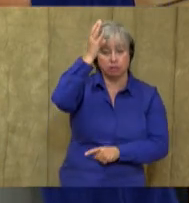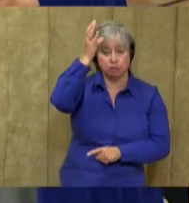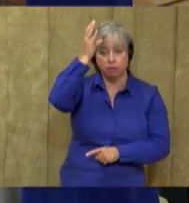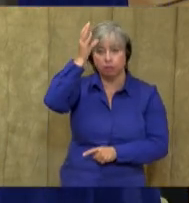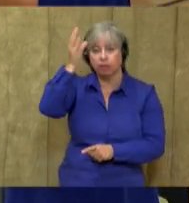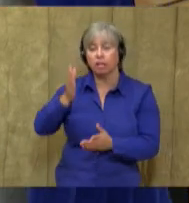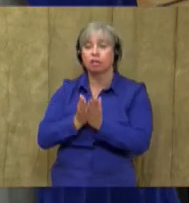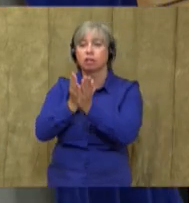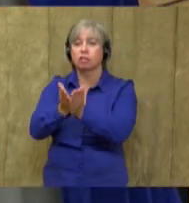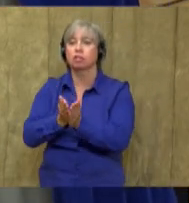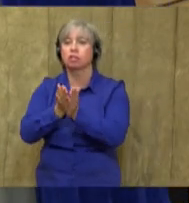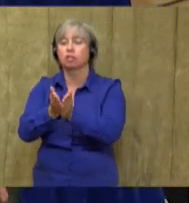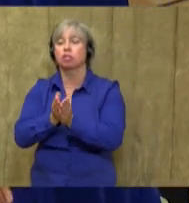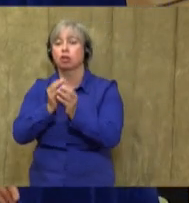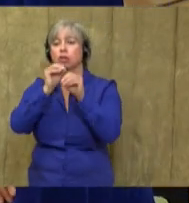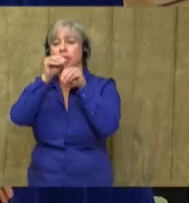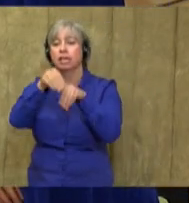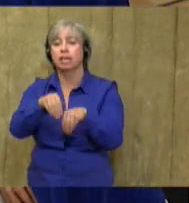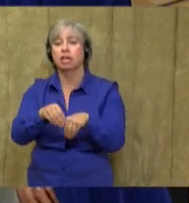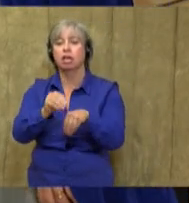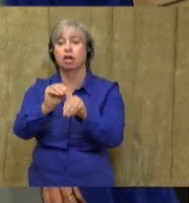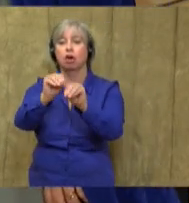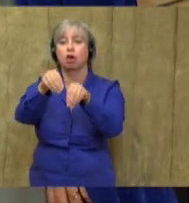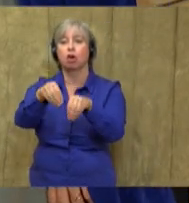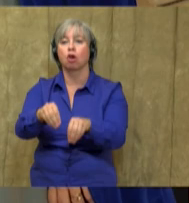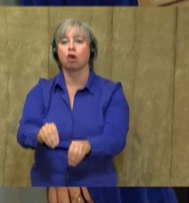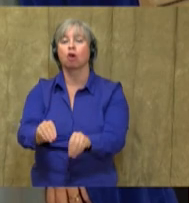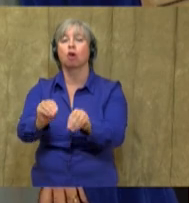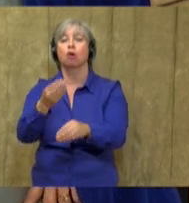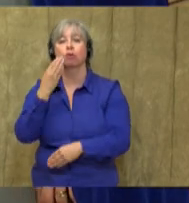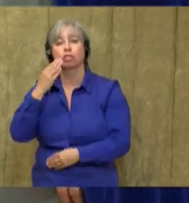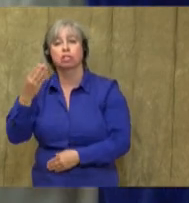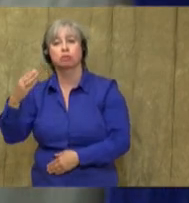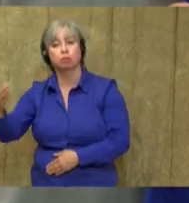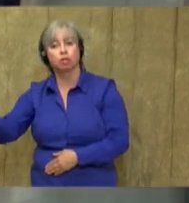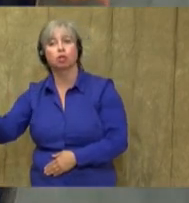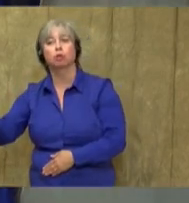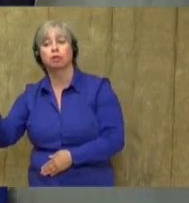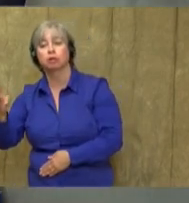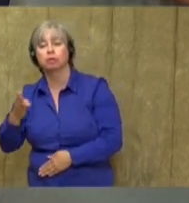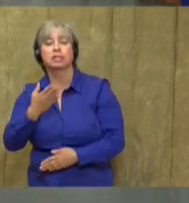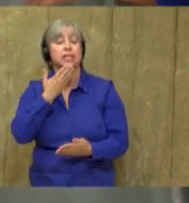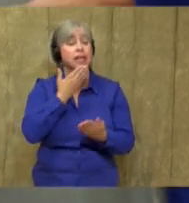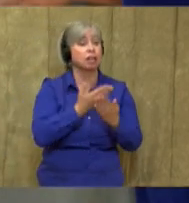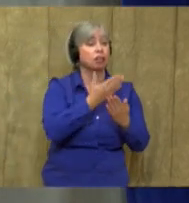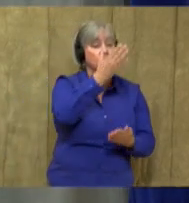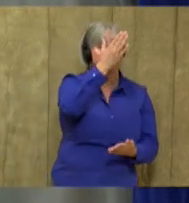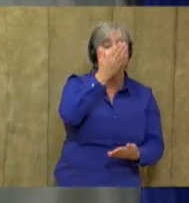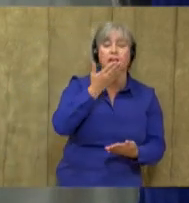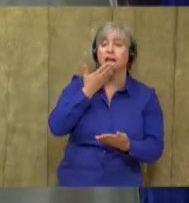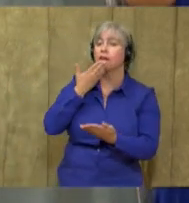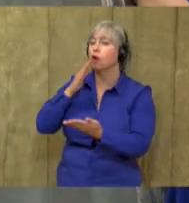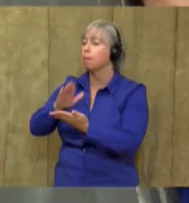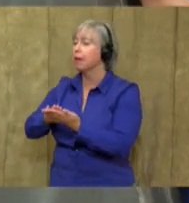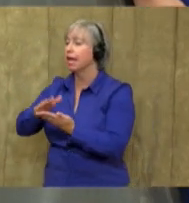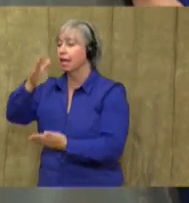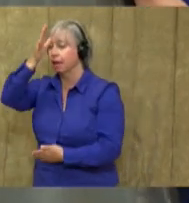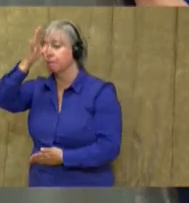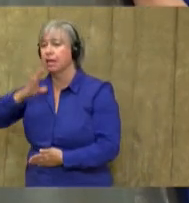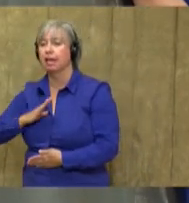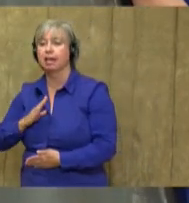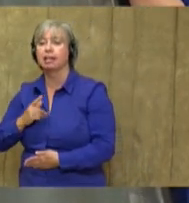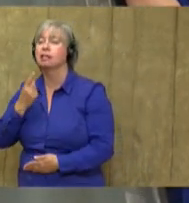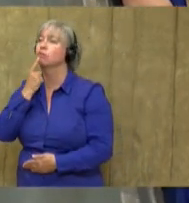ocean blue in 1492. Lots of controversy about Christopher Columbus. Was he a good man? Was he a bad man? You have to make